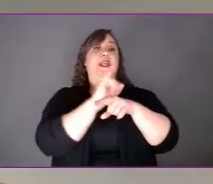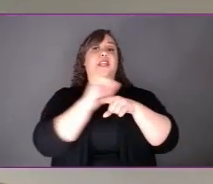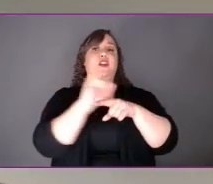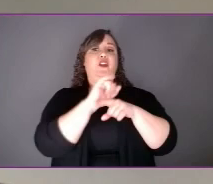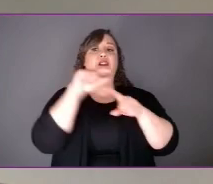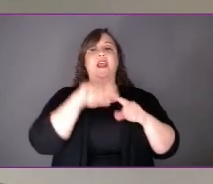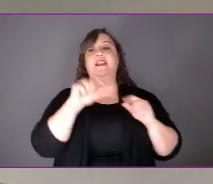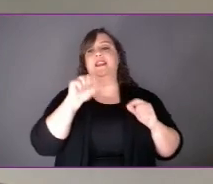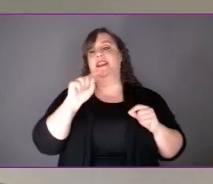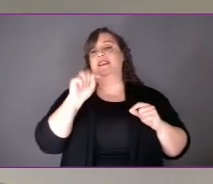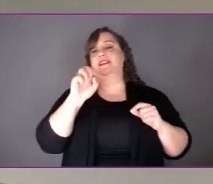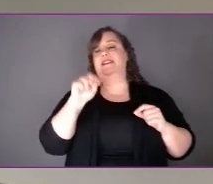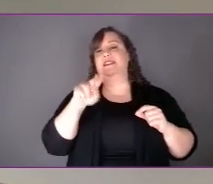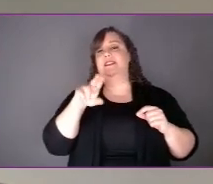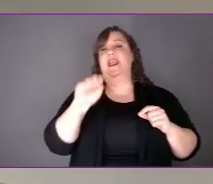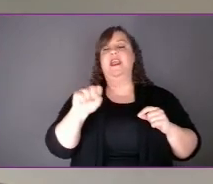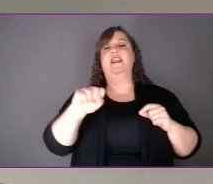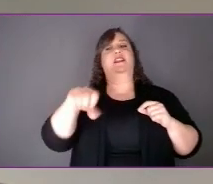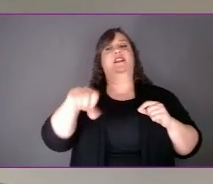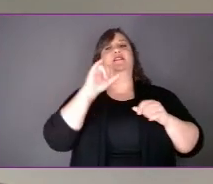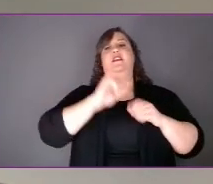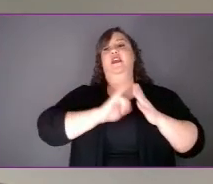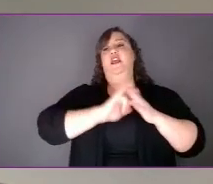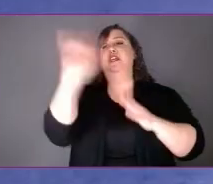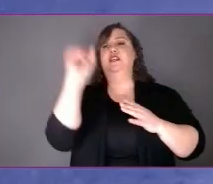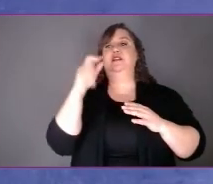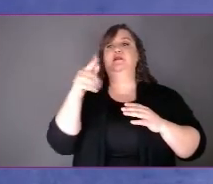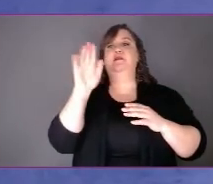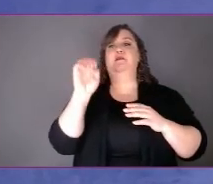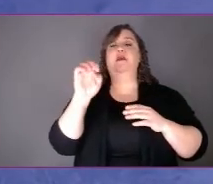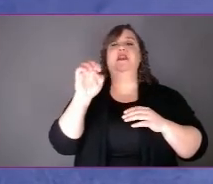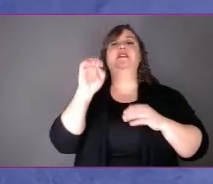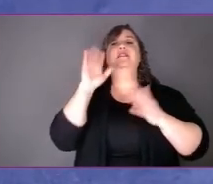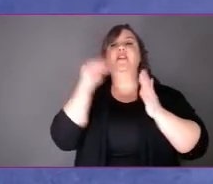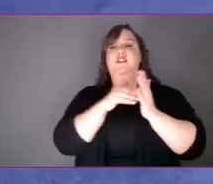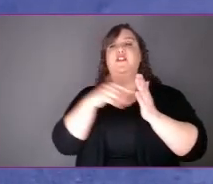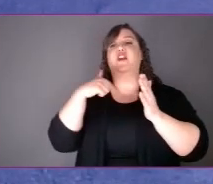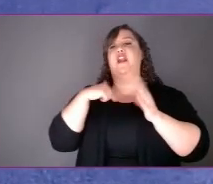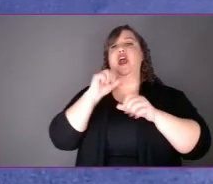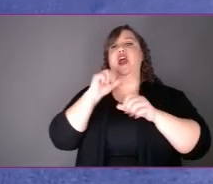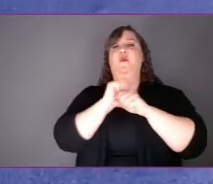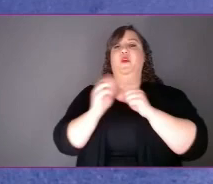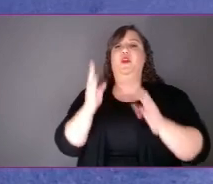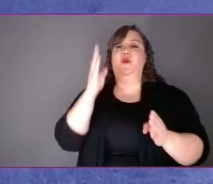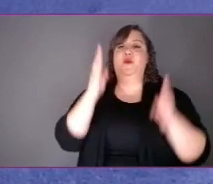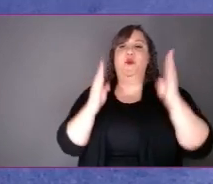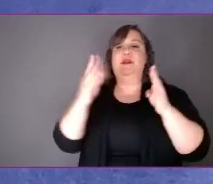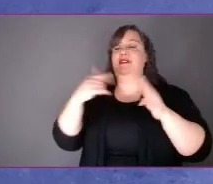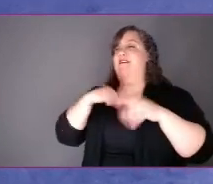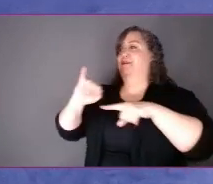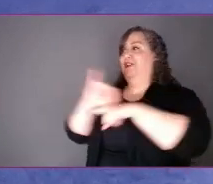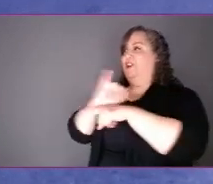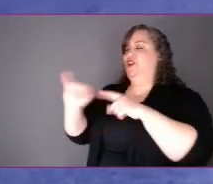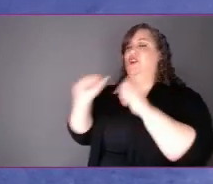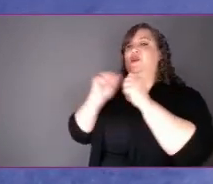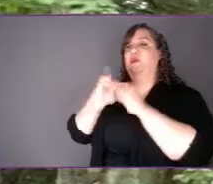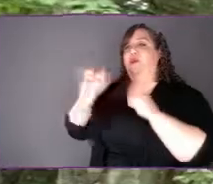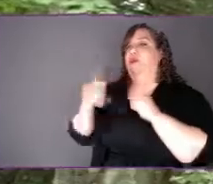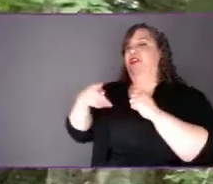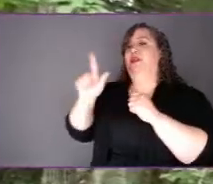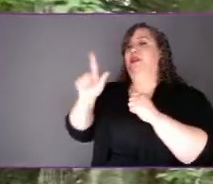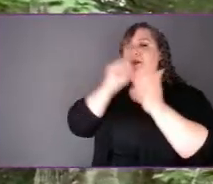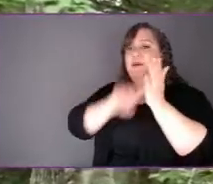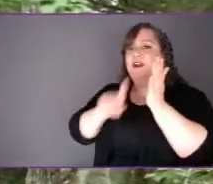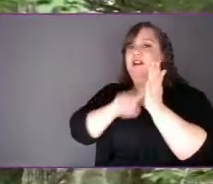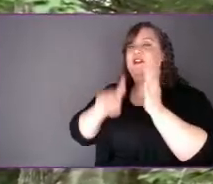and I'm working on robotics for the AstroCam Collaborative Partners Program. I'm an intern at JPL researching proto-dune formation on Mars. I'm